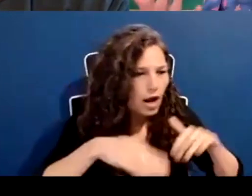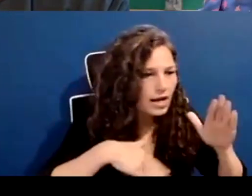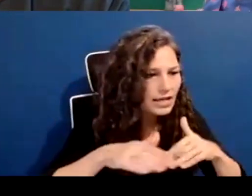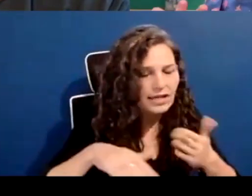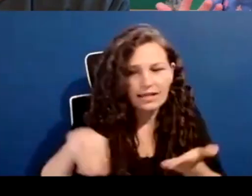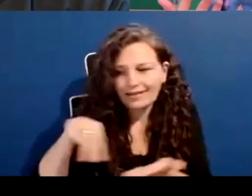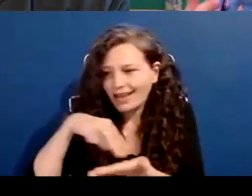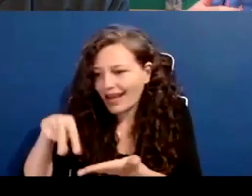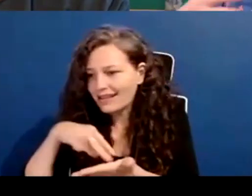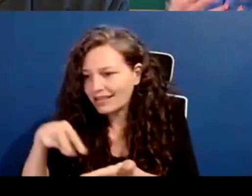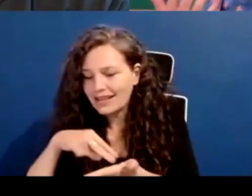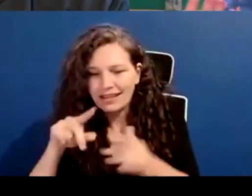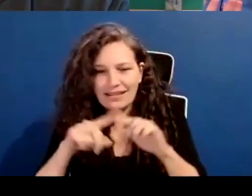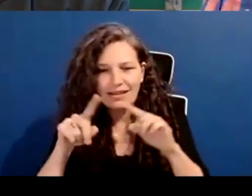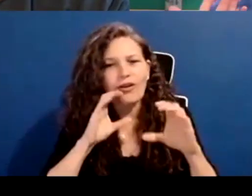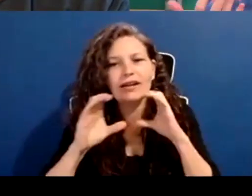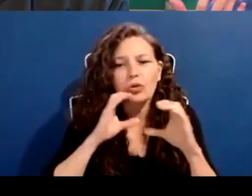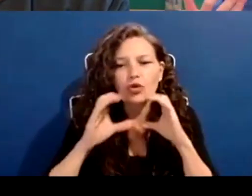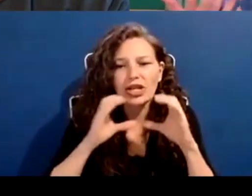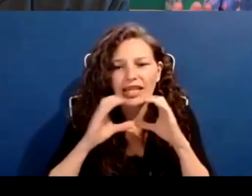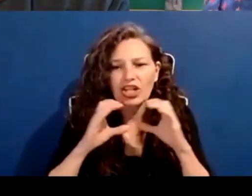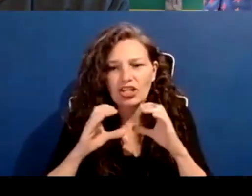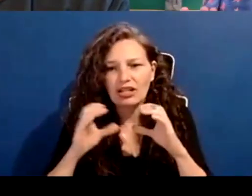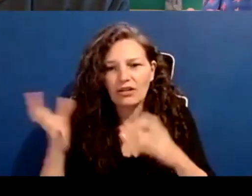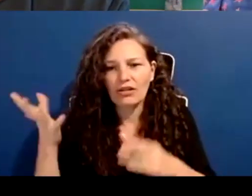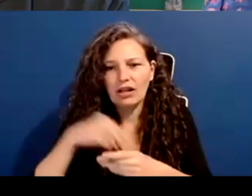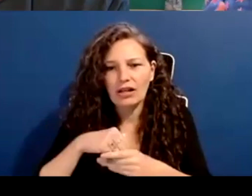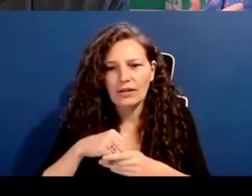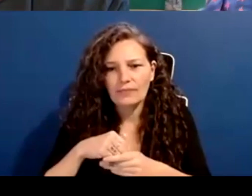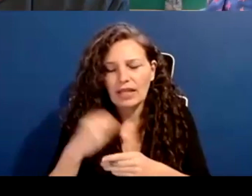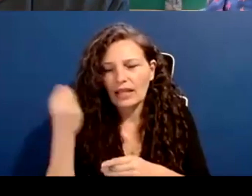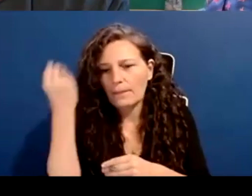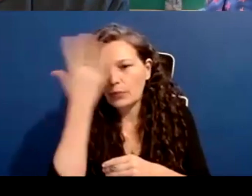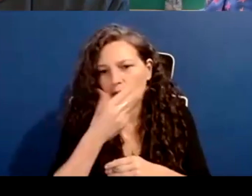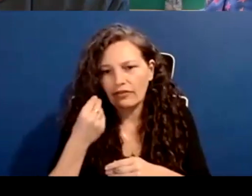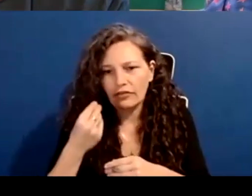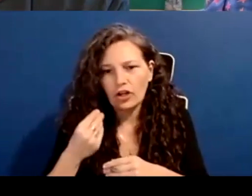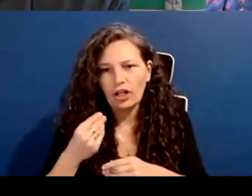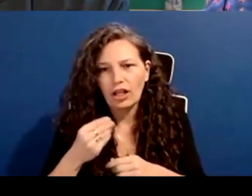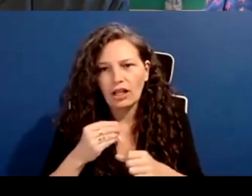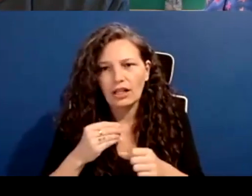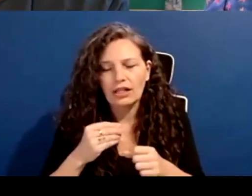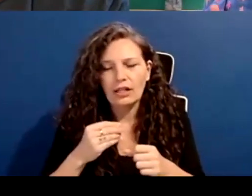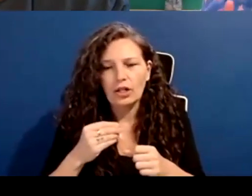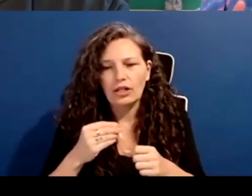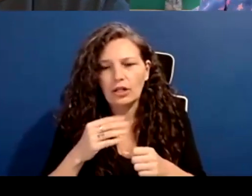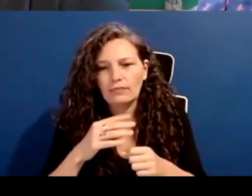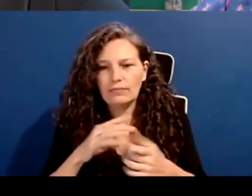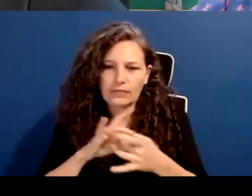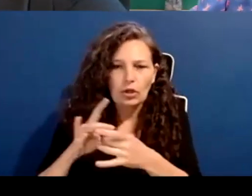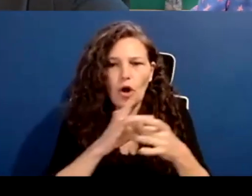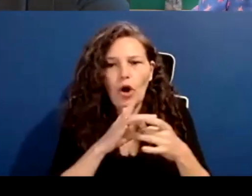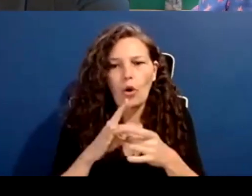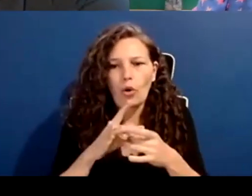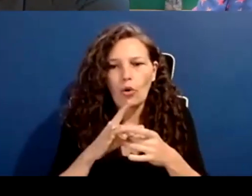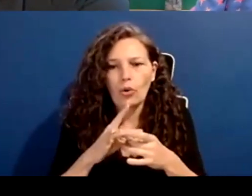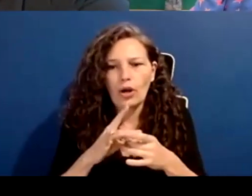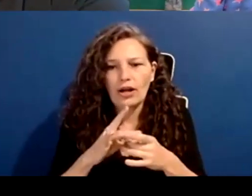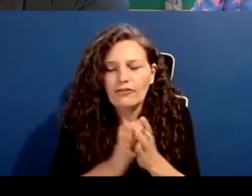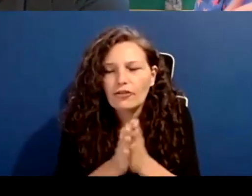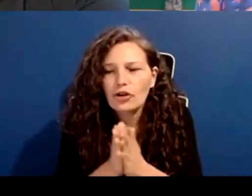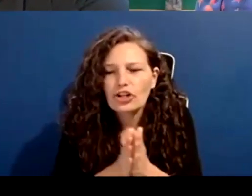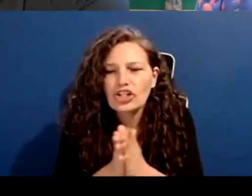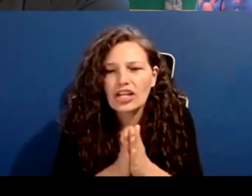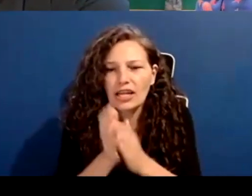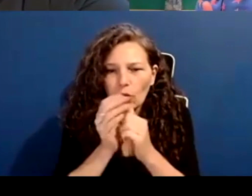all as part of the beautiful co-flourishing and worshiping of that scene. And I wonder if there